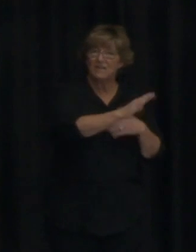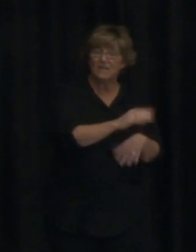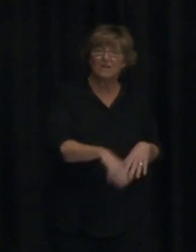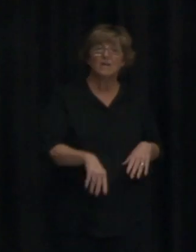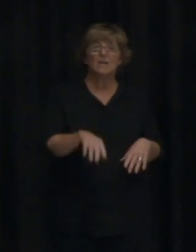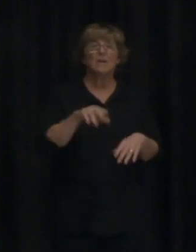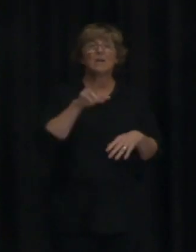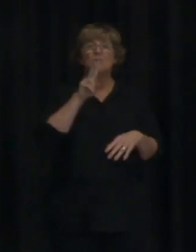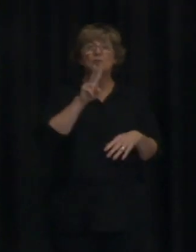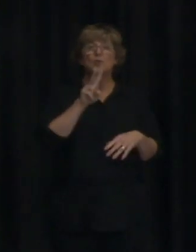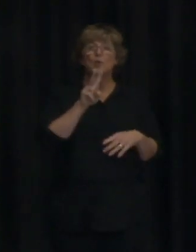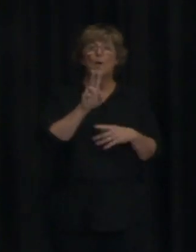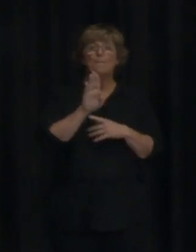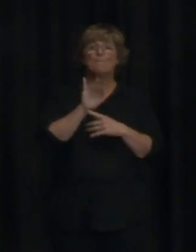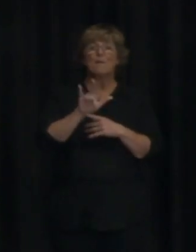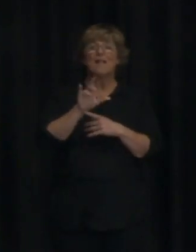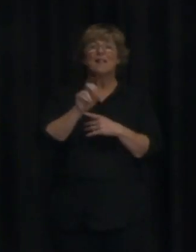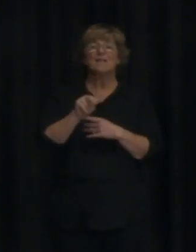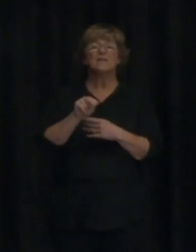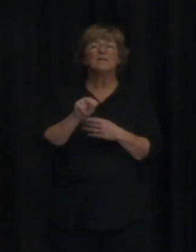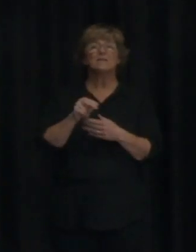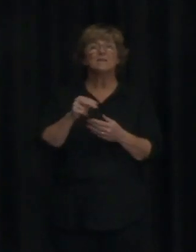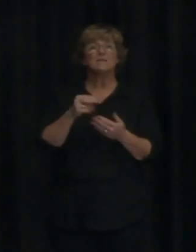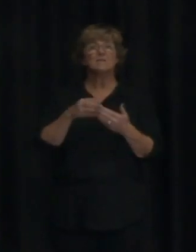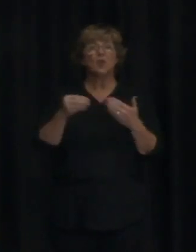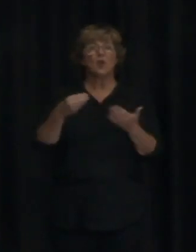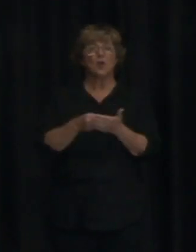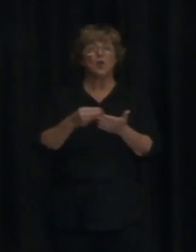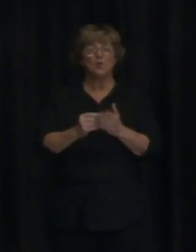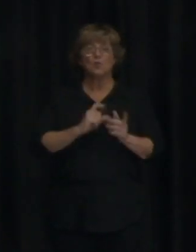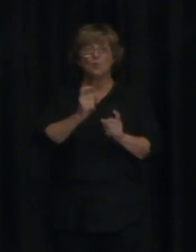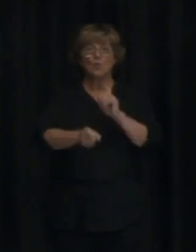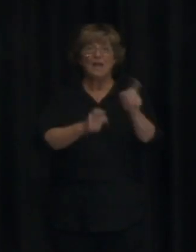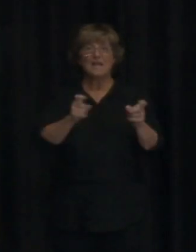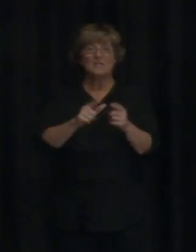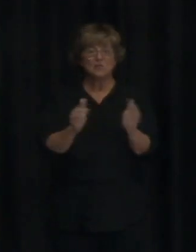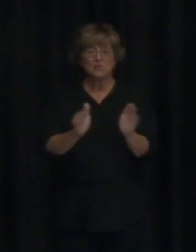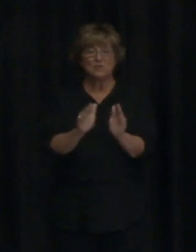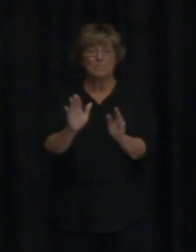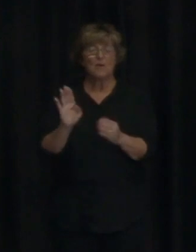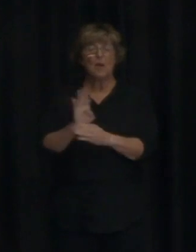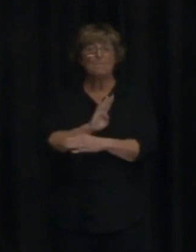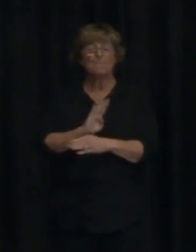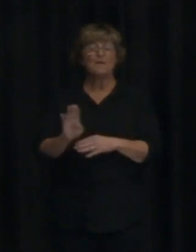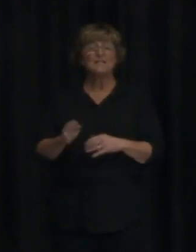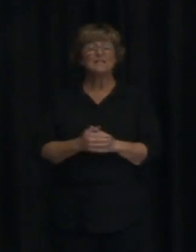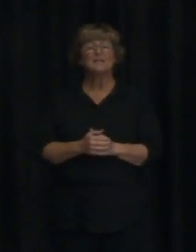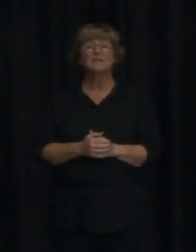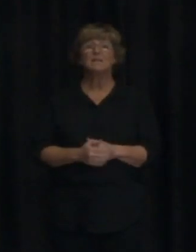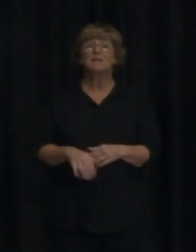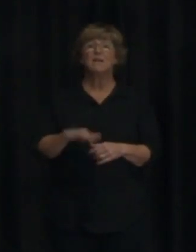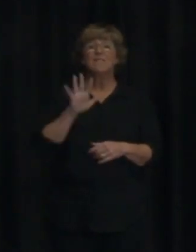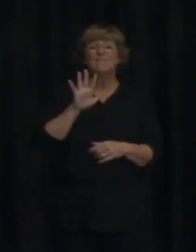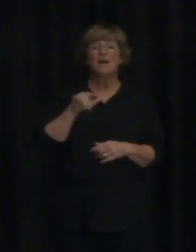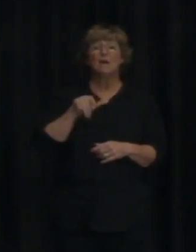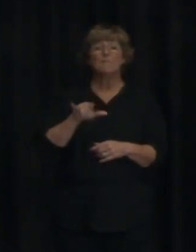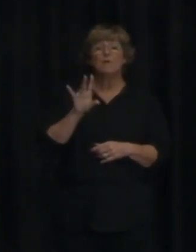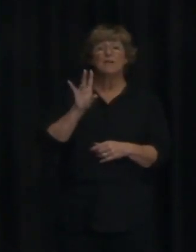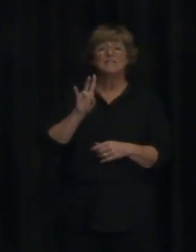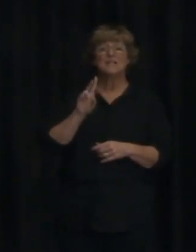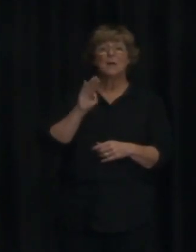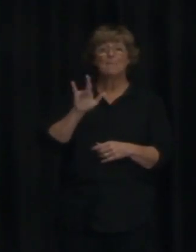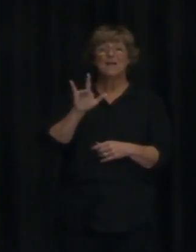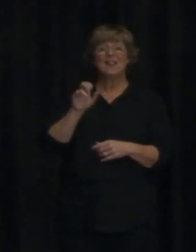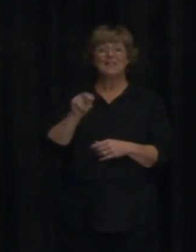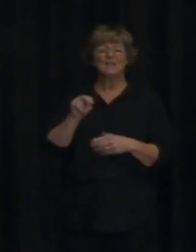additional grants to our small businesses, to provide billions of dollars to 5.7 million Californians